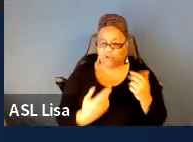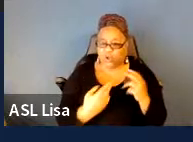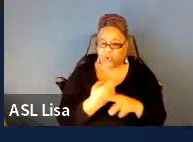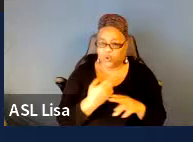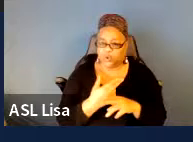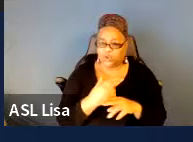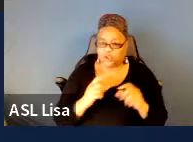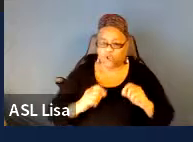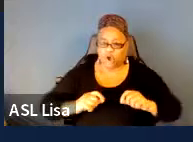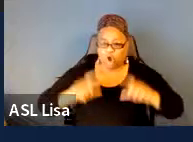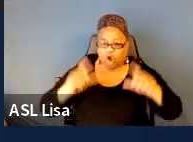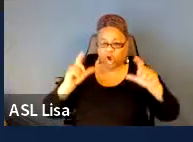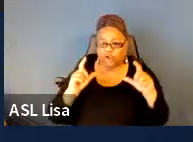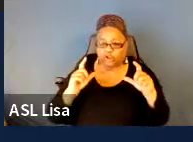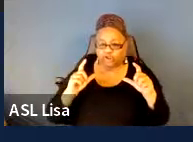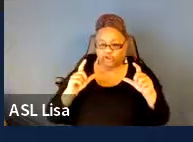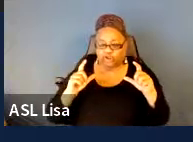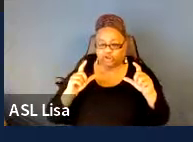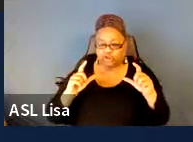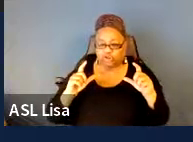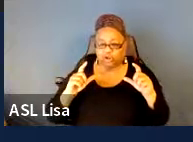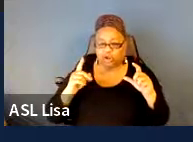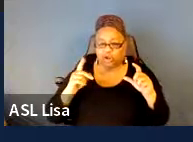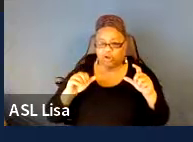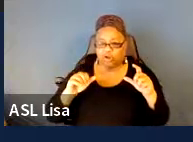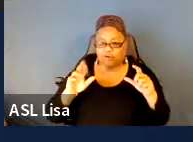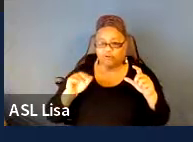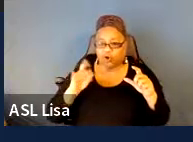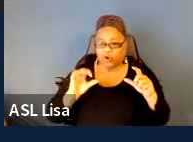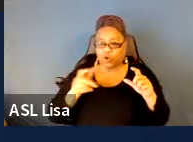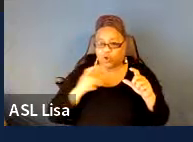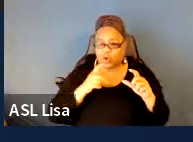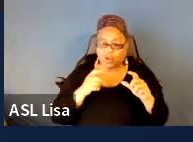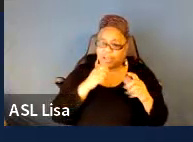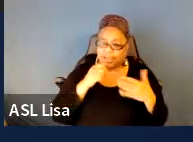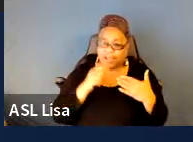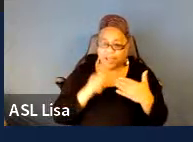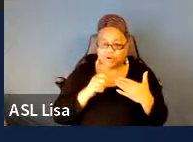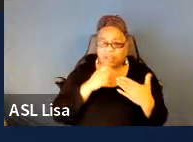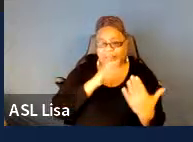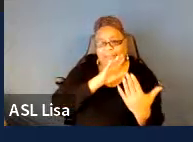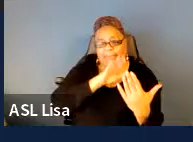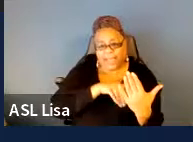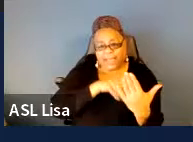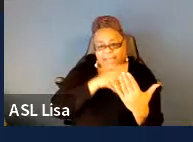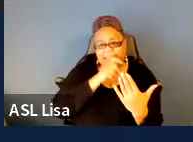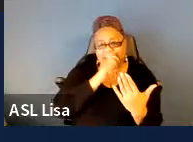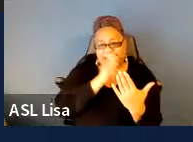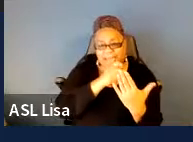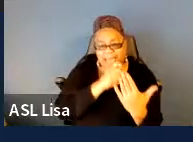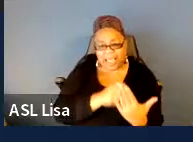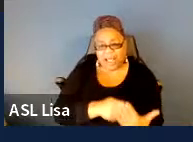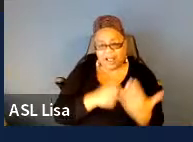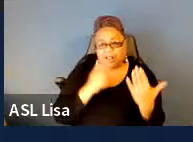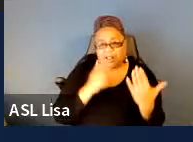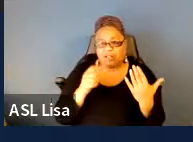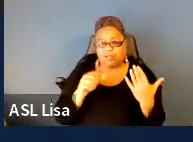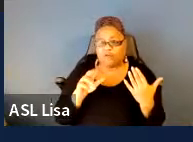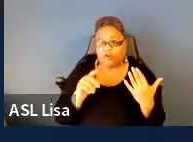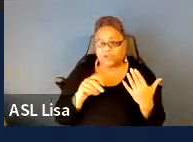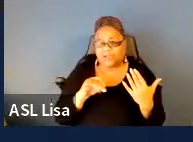vertical letters, and they're often painted or nailed on vertically on the door or sometimes on